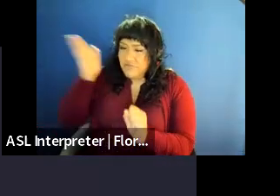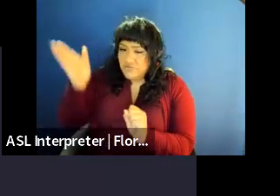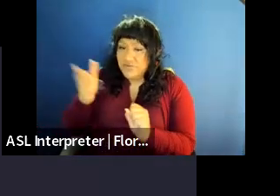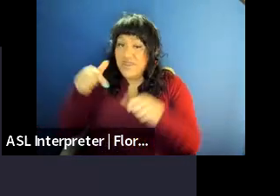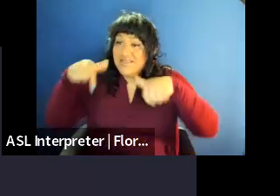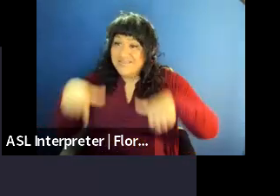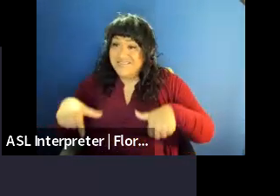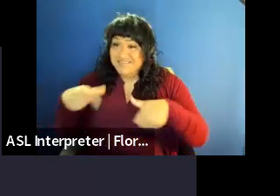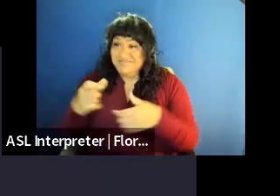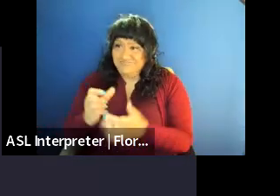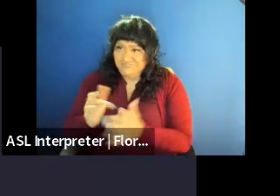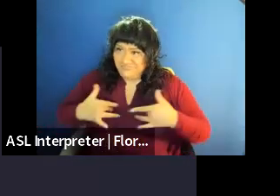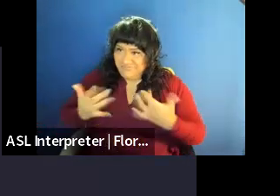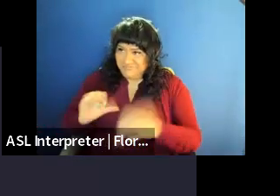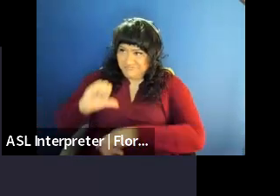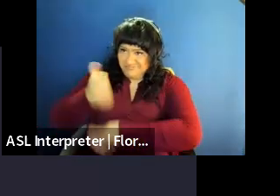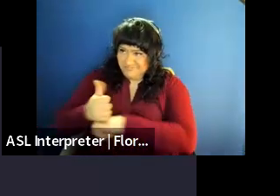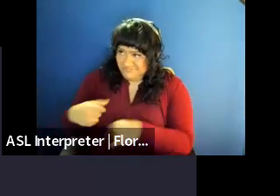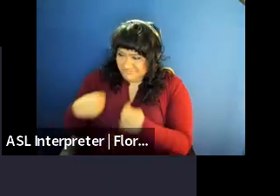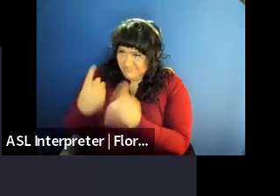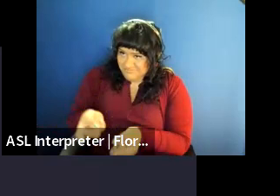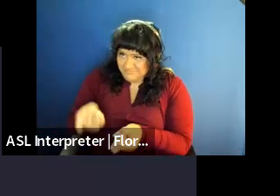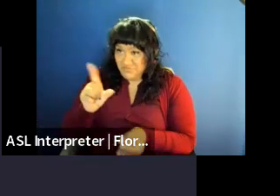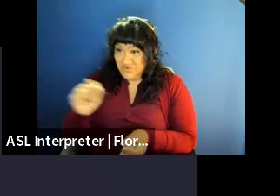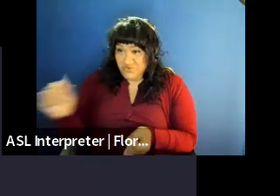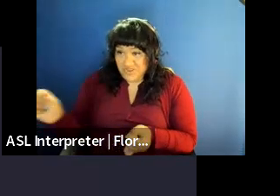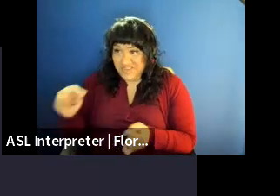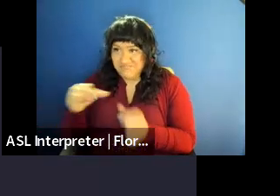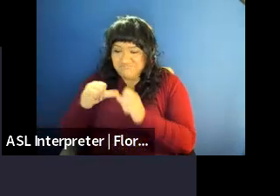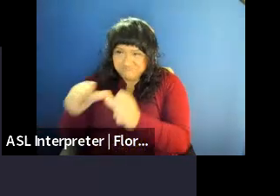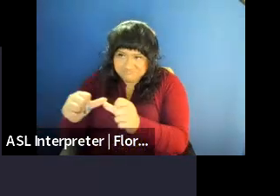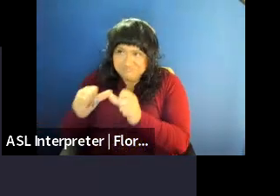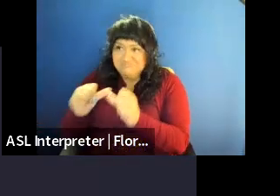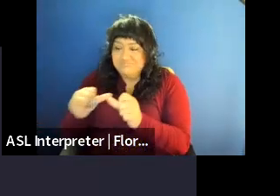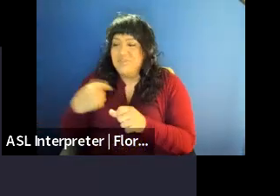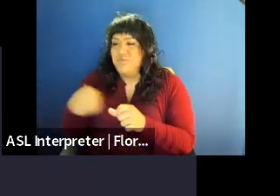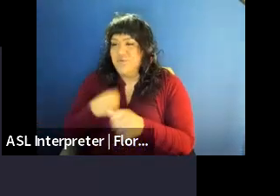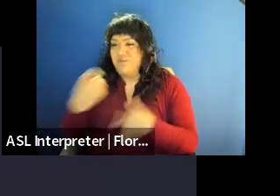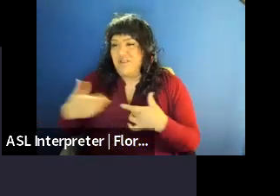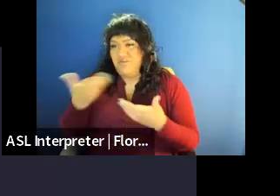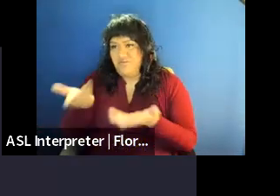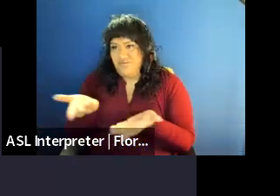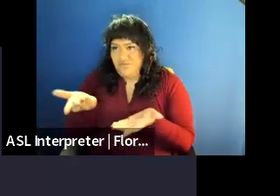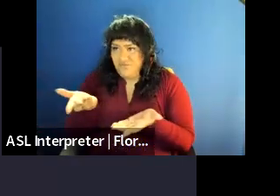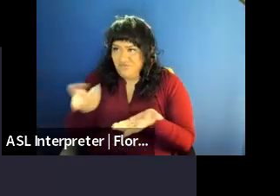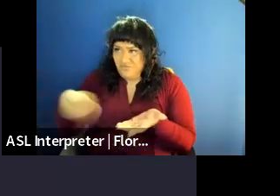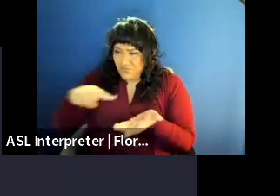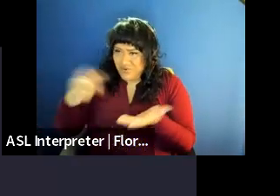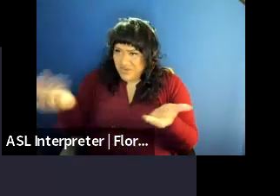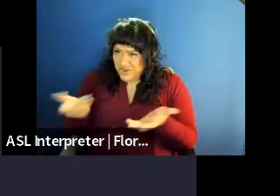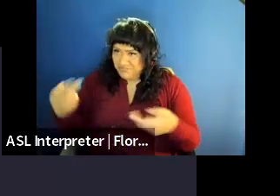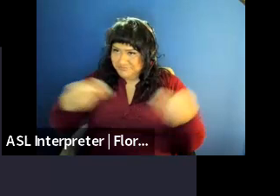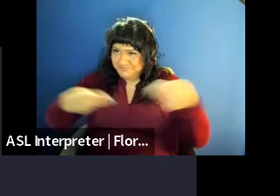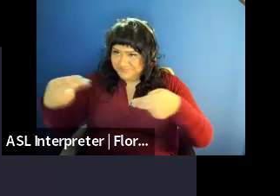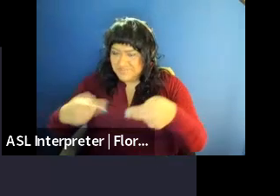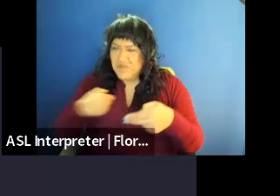since 2020, and we're really grateful that you're here. And yeah, just a few opening slides that I want to share with you before we go